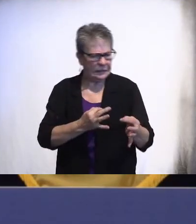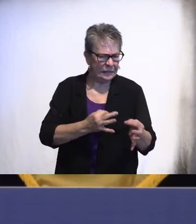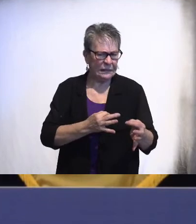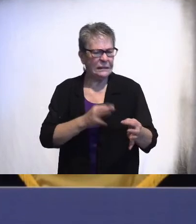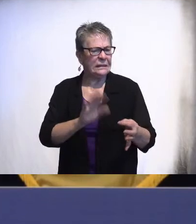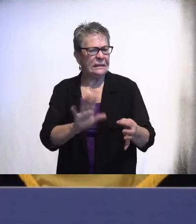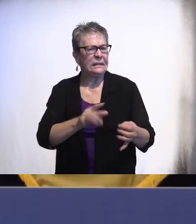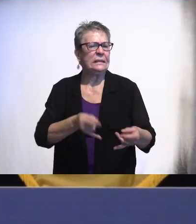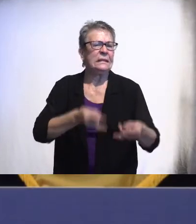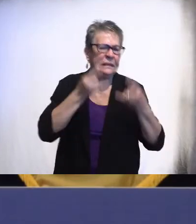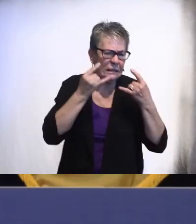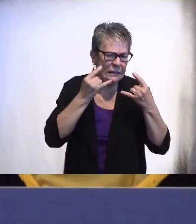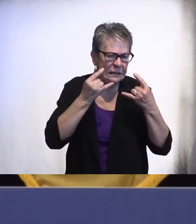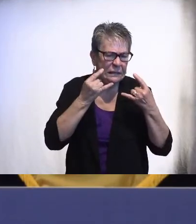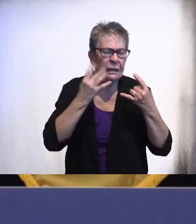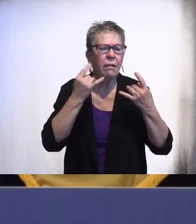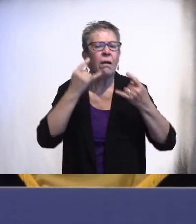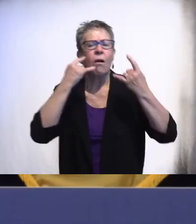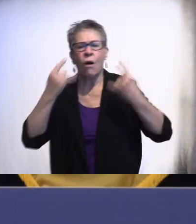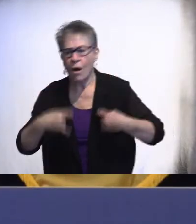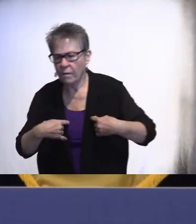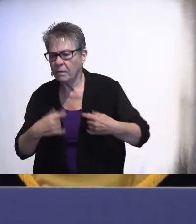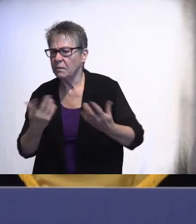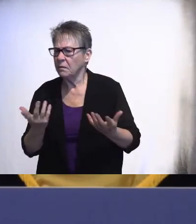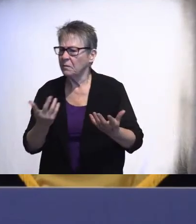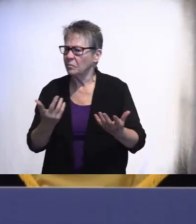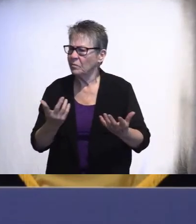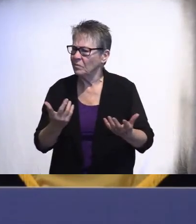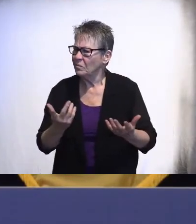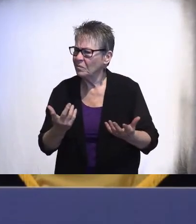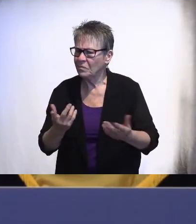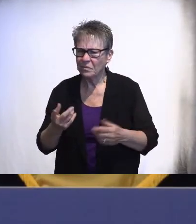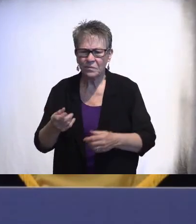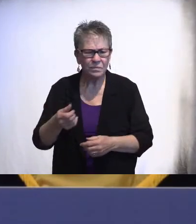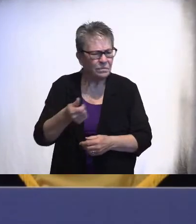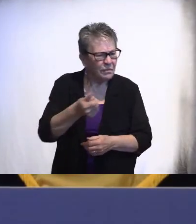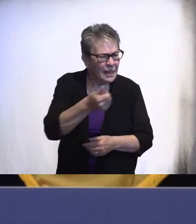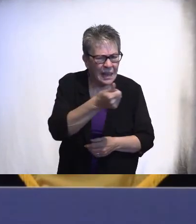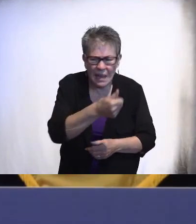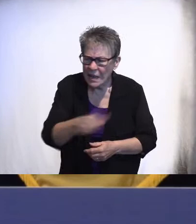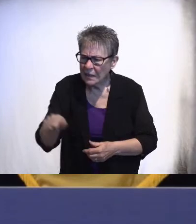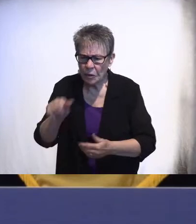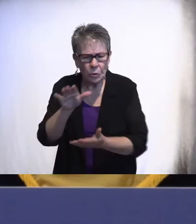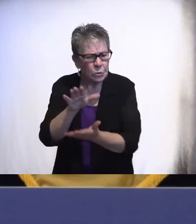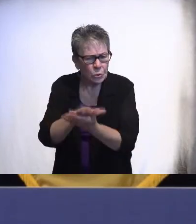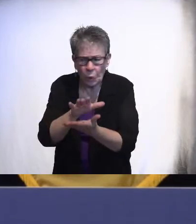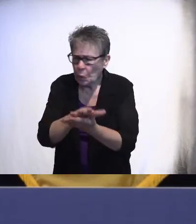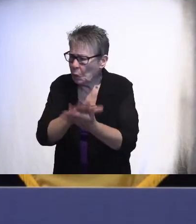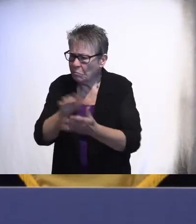health reserves that right, and we cannot stigmatize a decision like that.